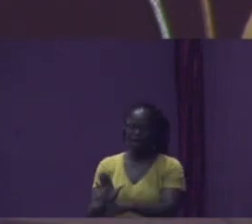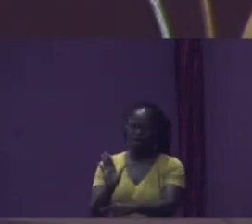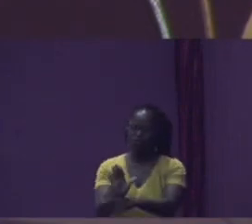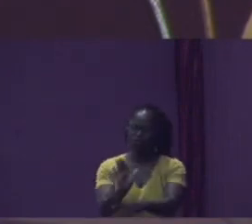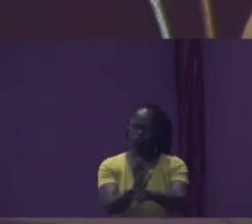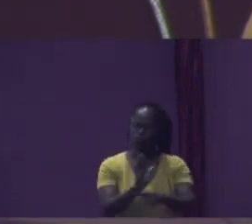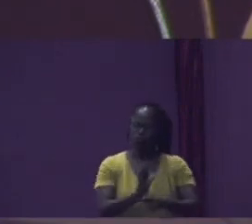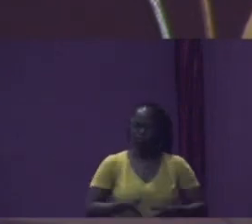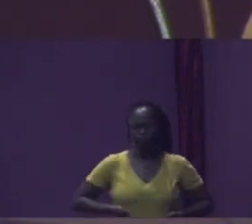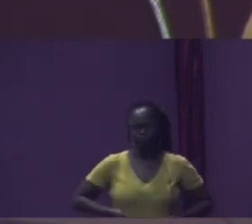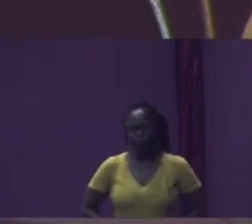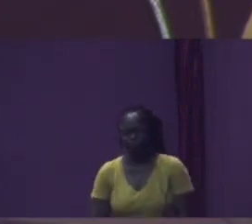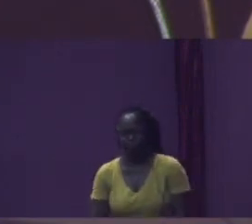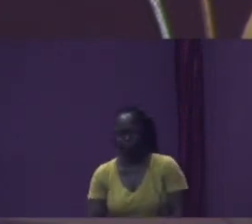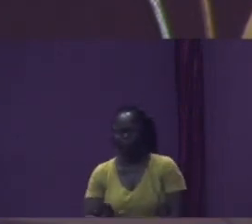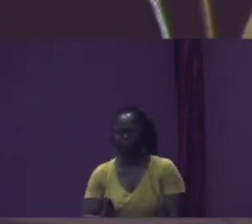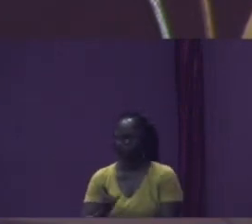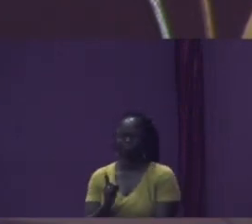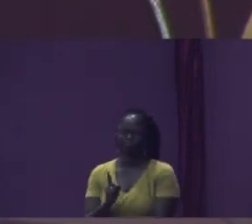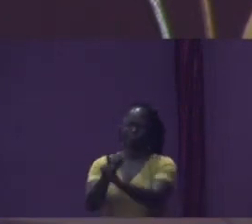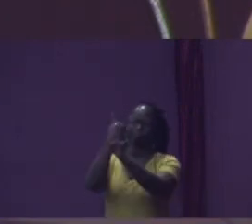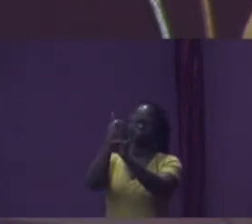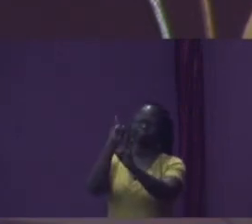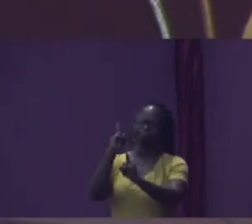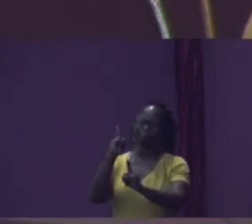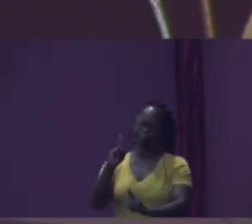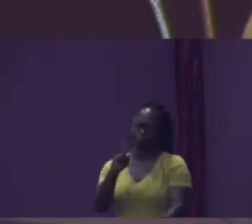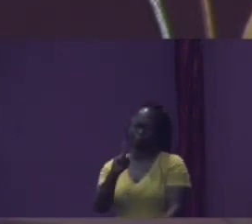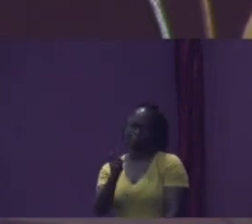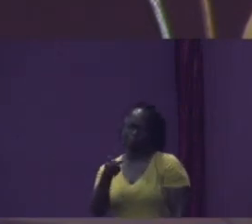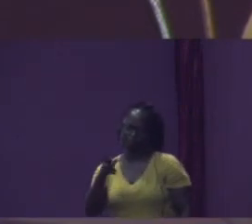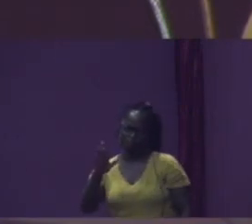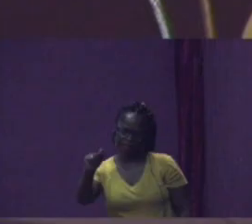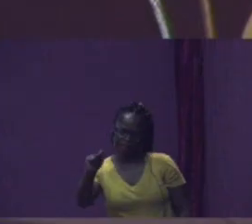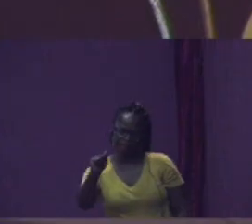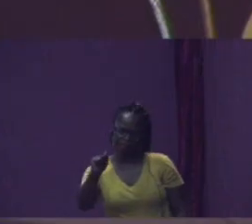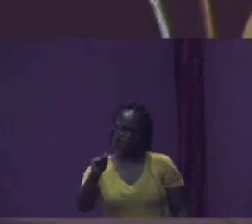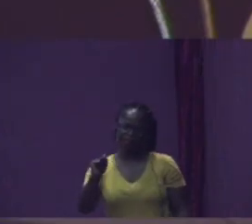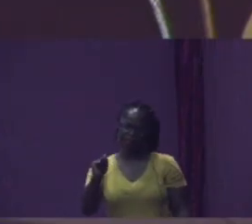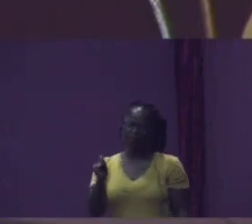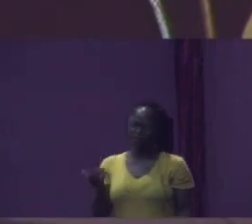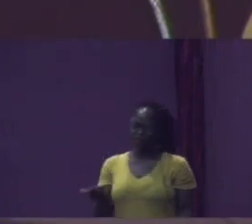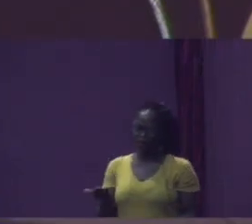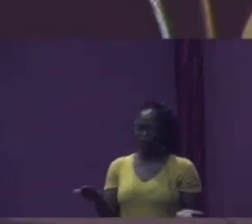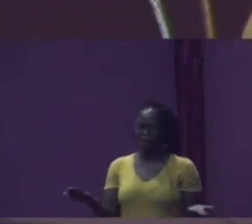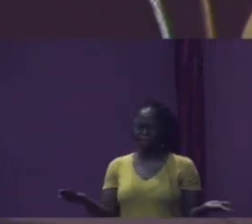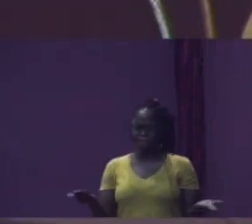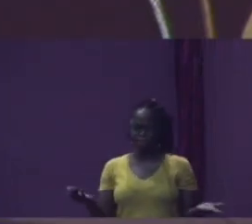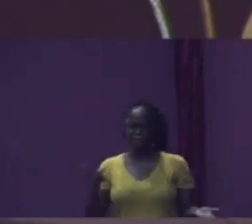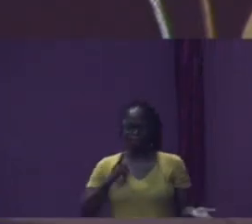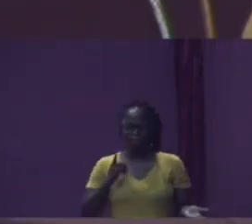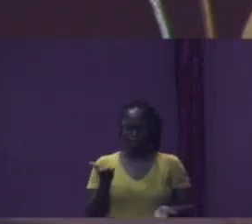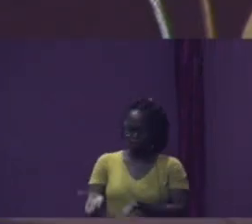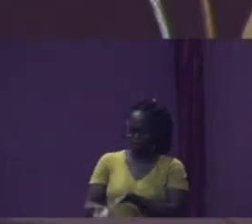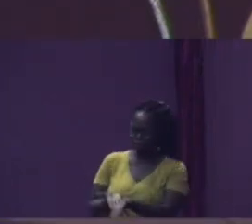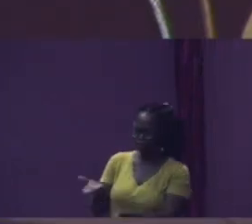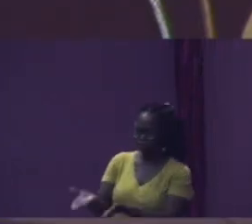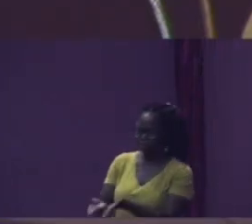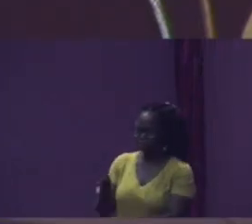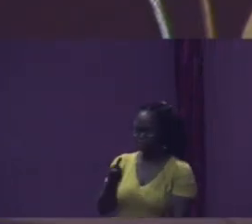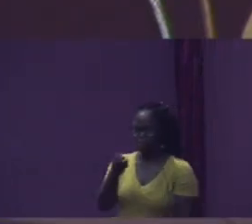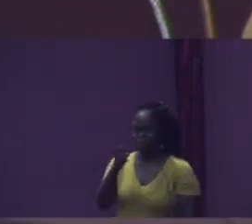I think because people do get a lot of prenatal care, but they don't get prenatal care much the